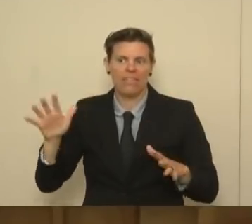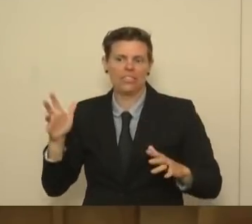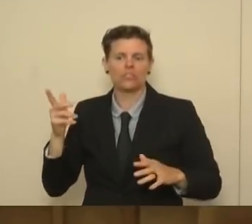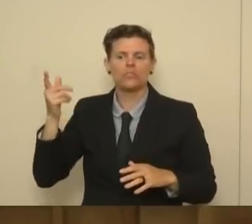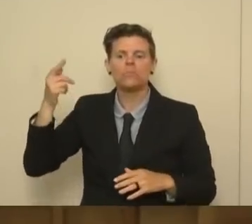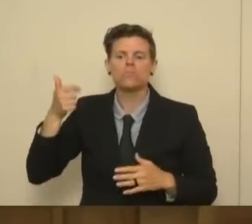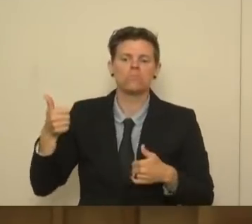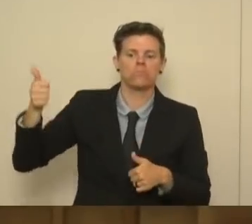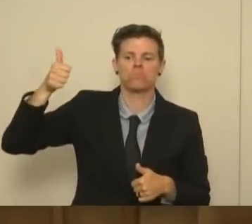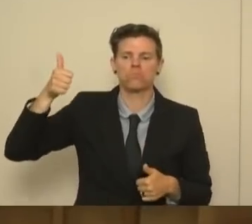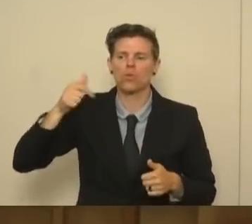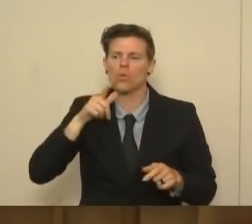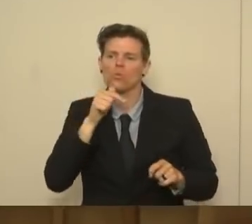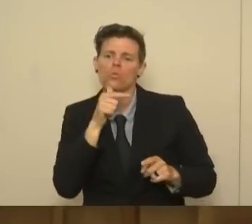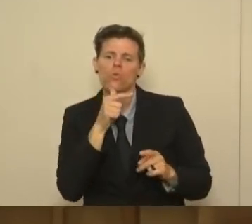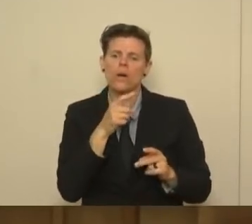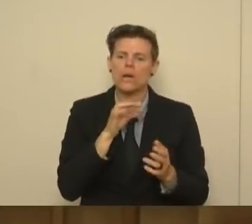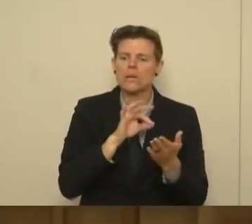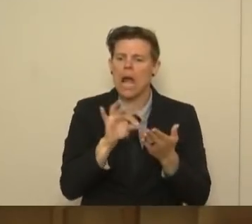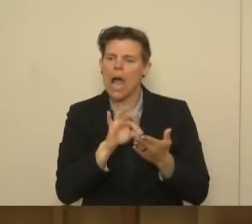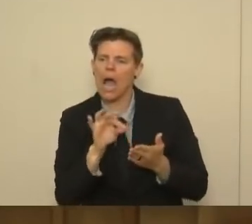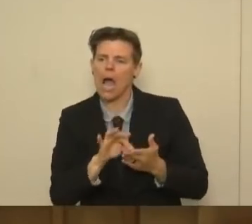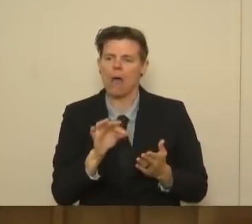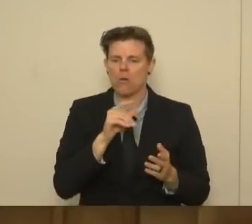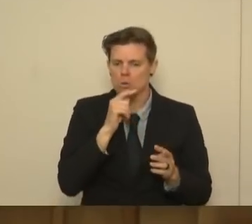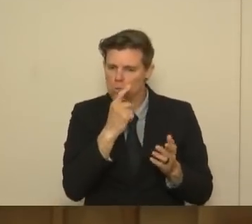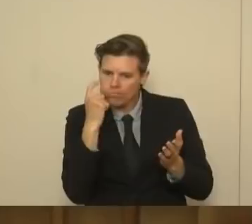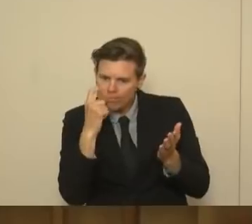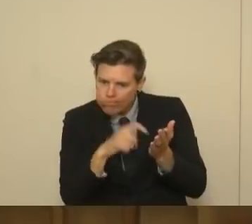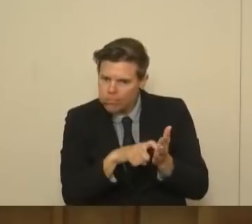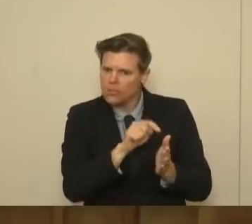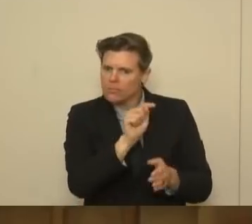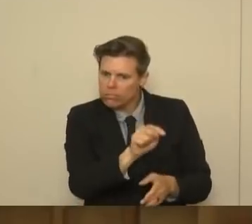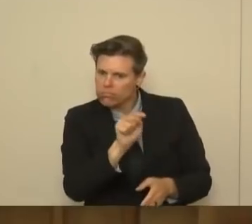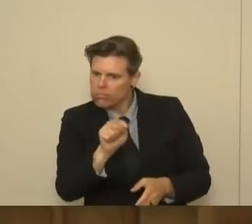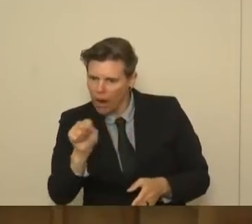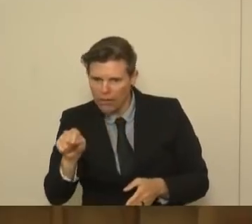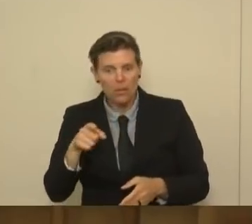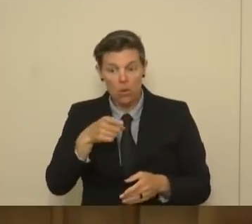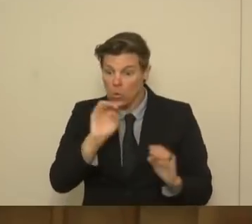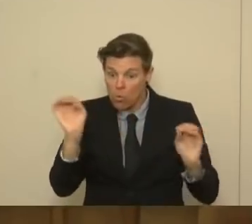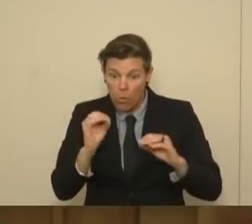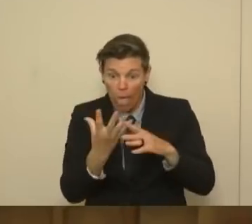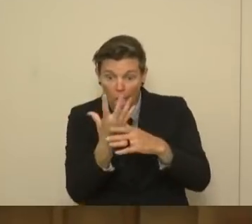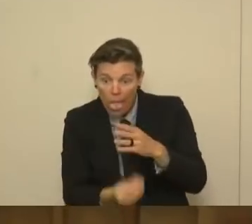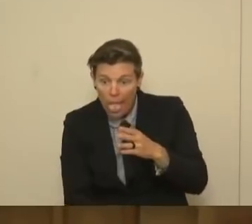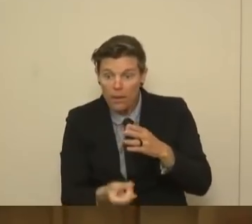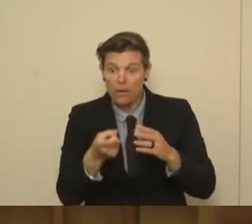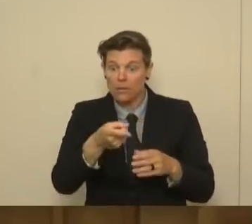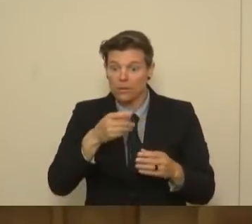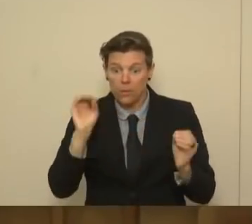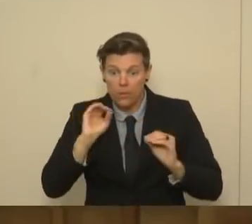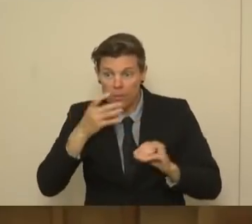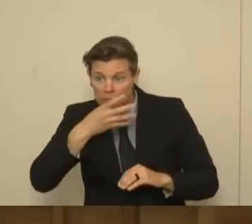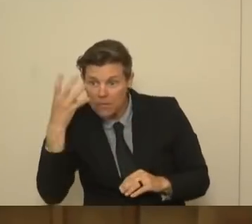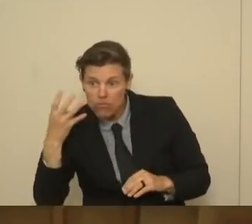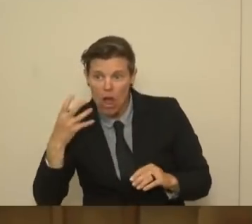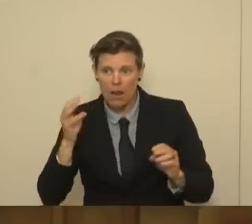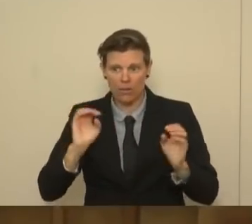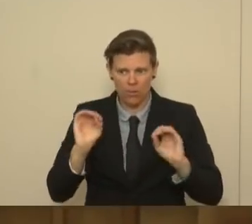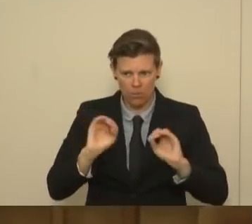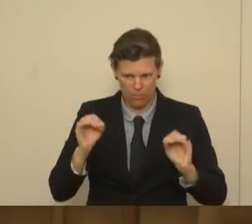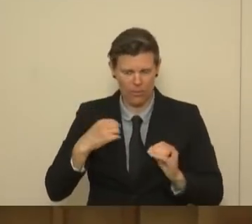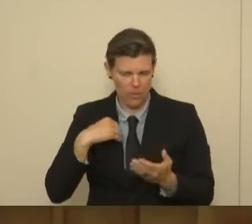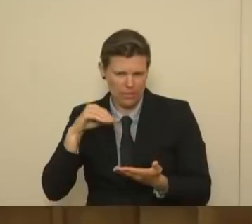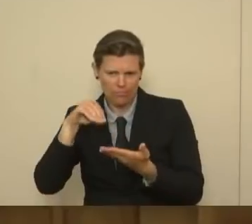would be appropriately counted, and that your undocumented status was going to matter Immediately,